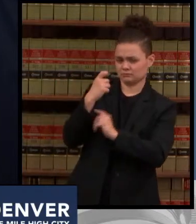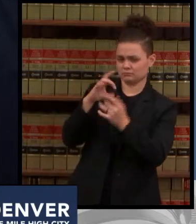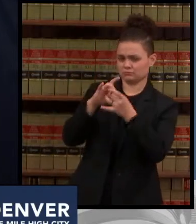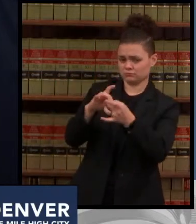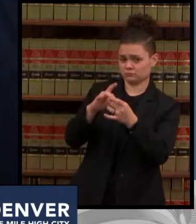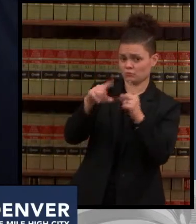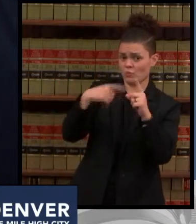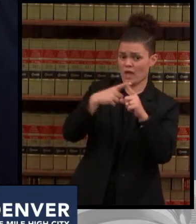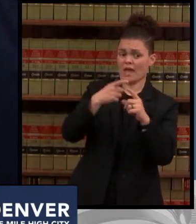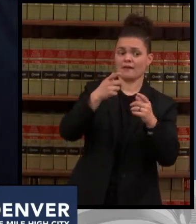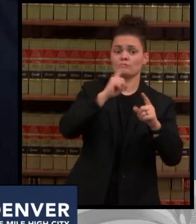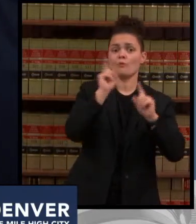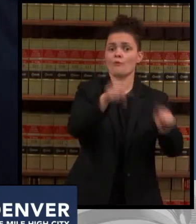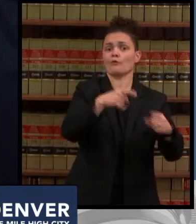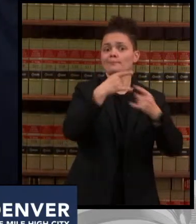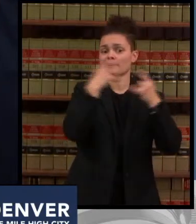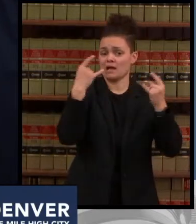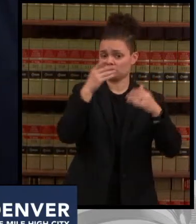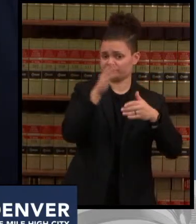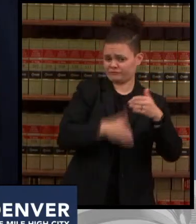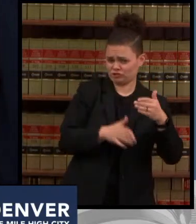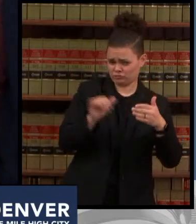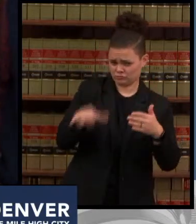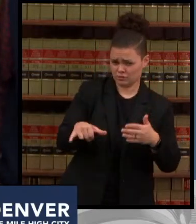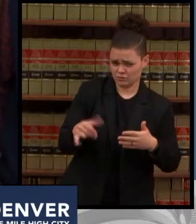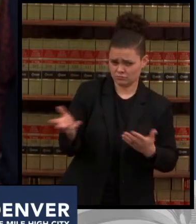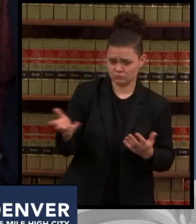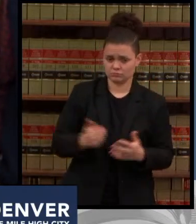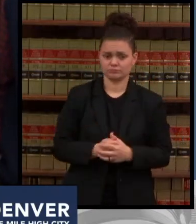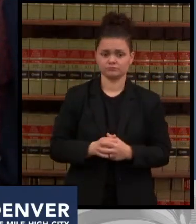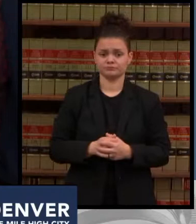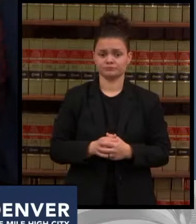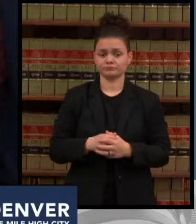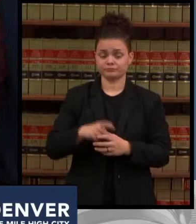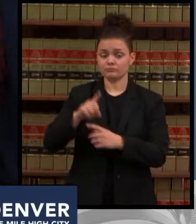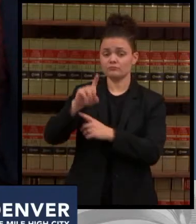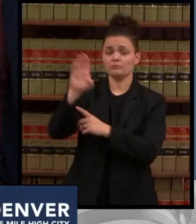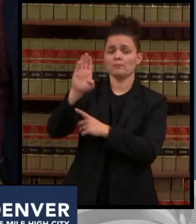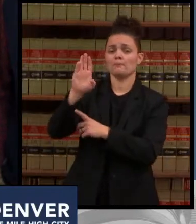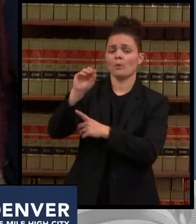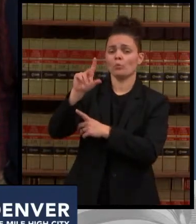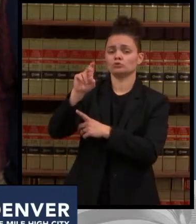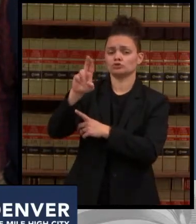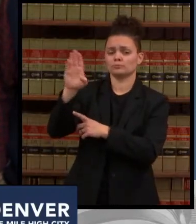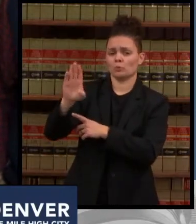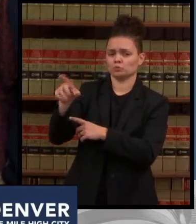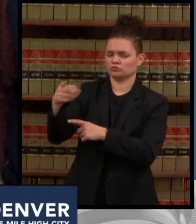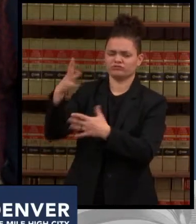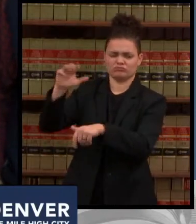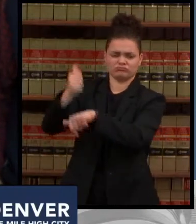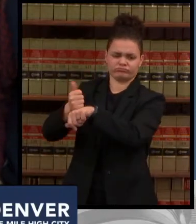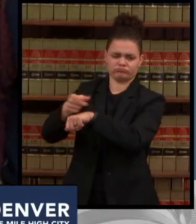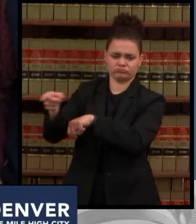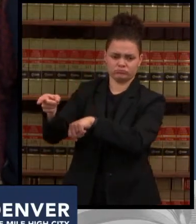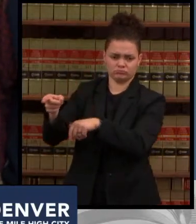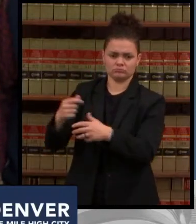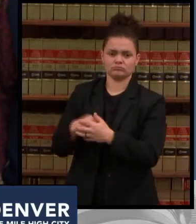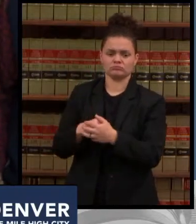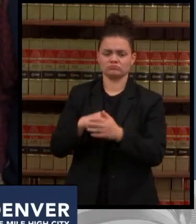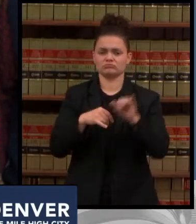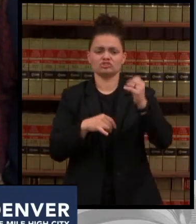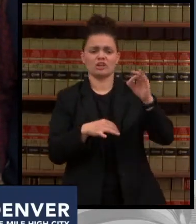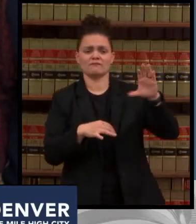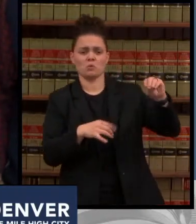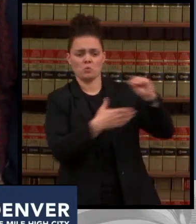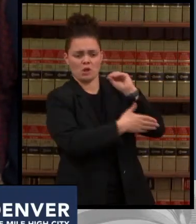County, Boulder County already has this system in place. Jefferson County Board of Health, this was mentioned earlier by Dr. Don